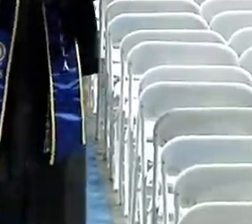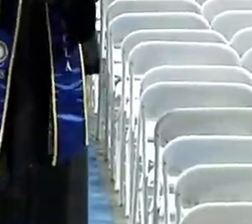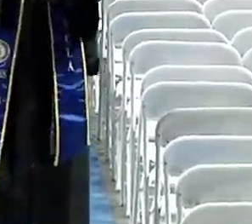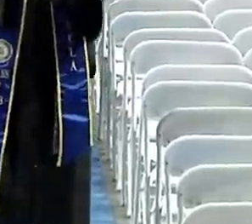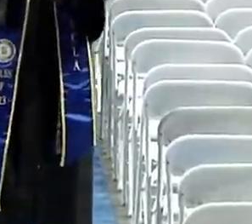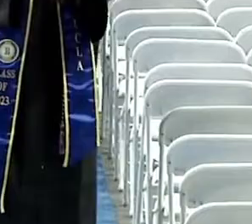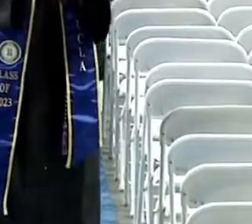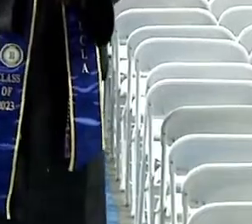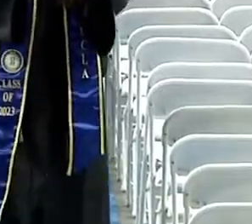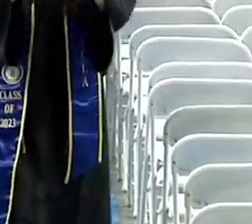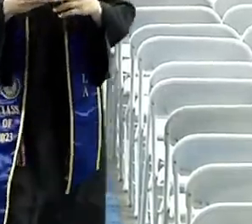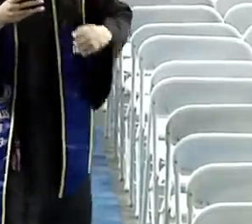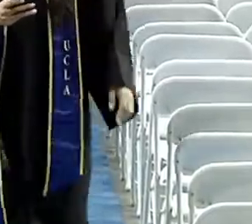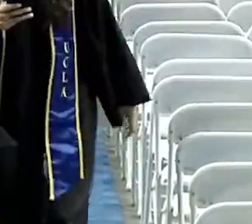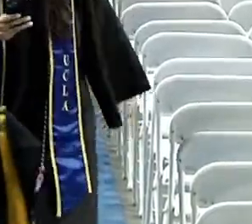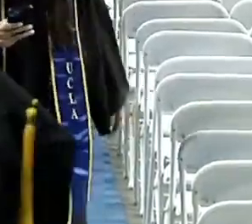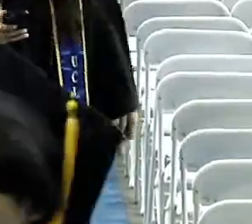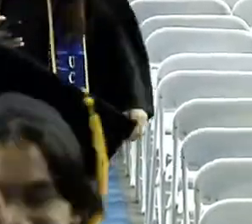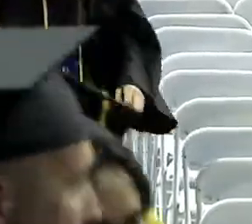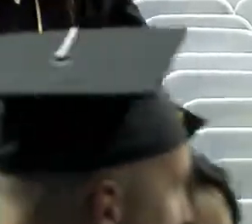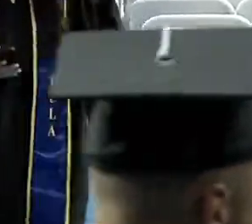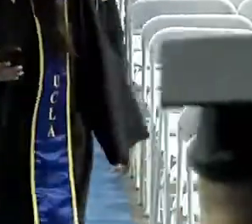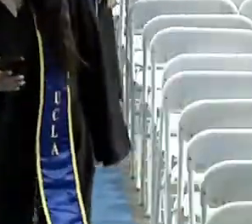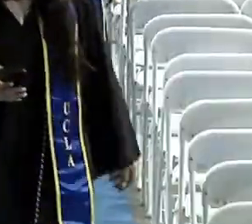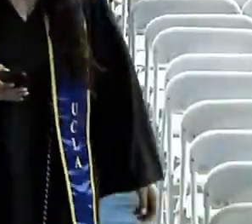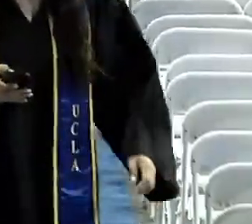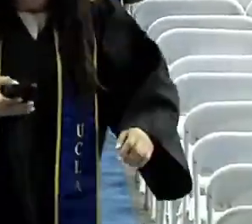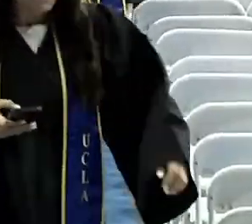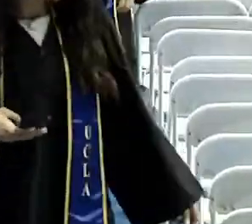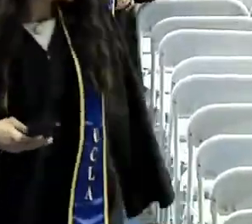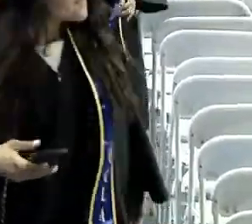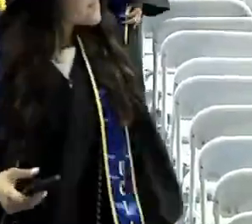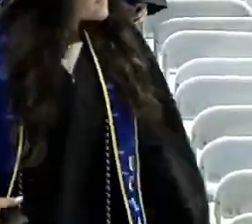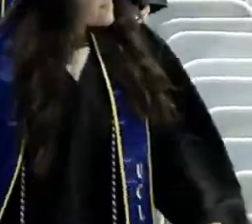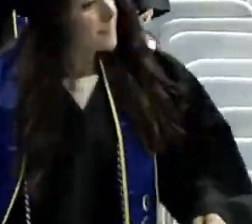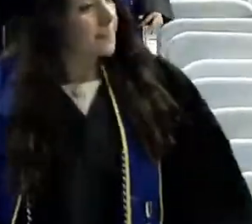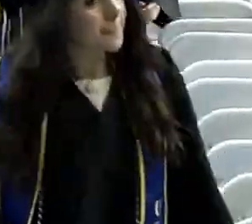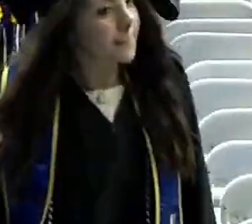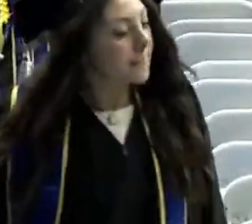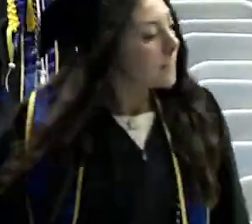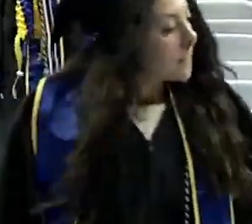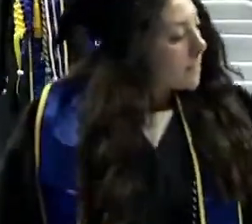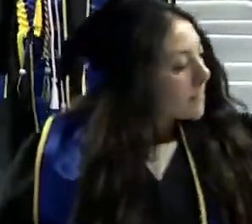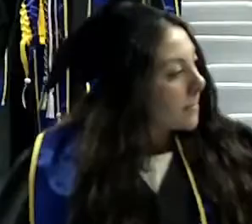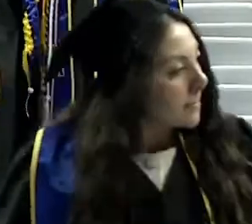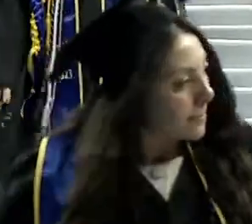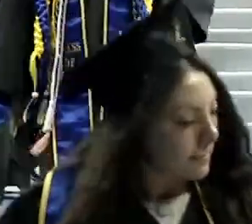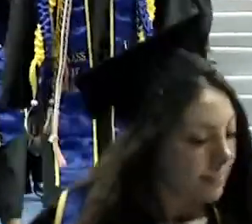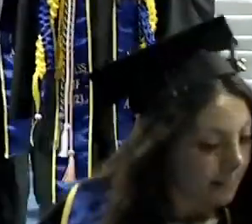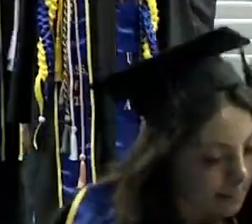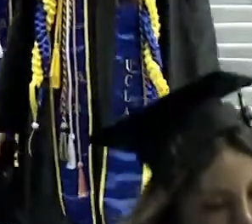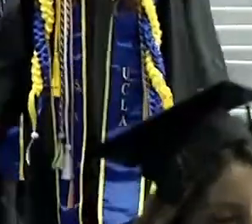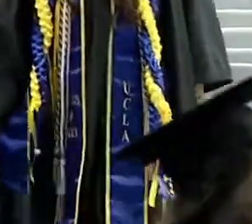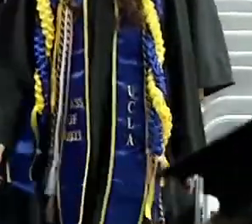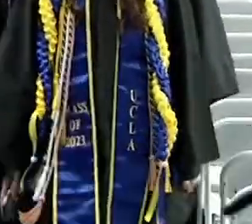Thank you, graduates and guests. Please check around you to ensure you don't leave anything behind. Then please exit